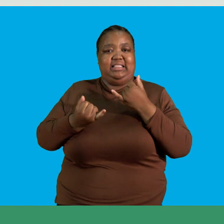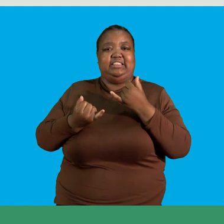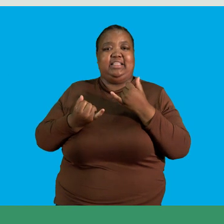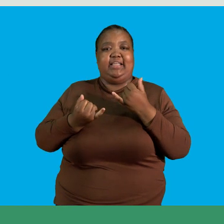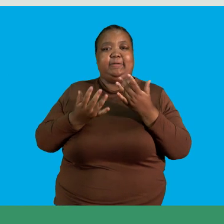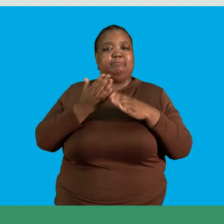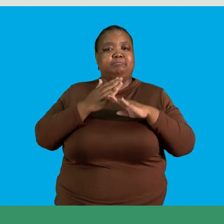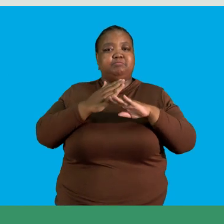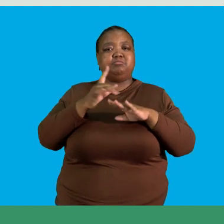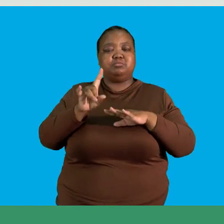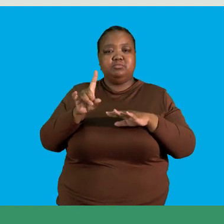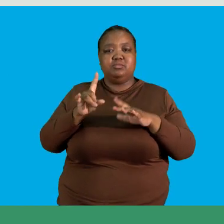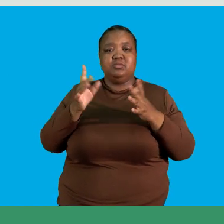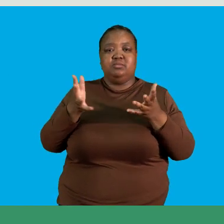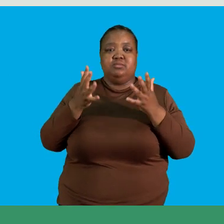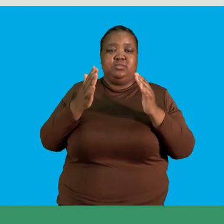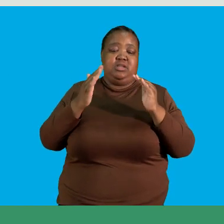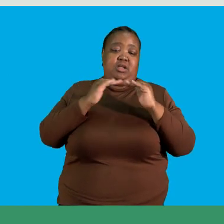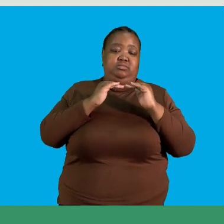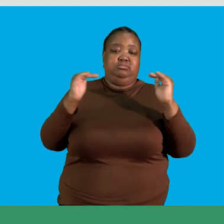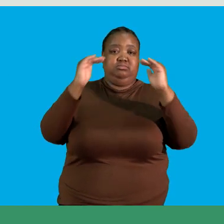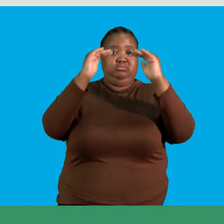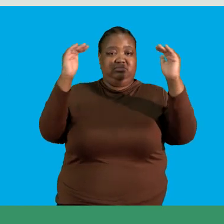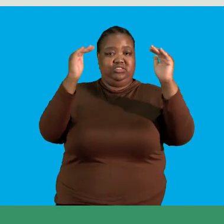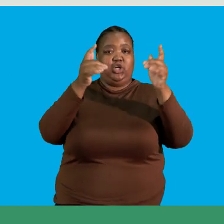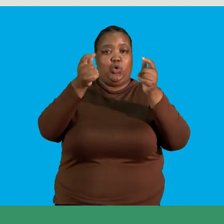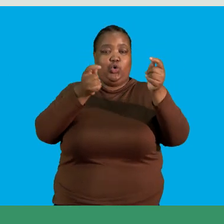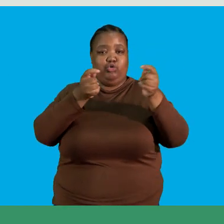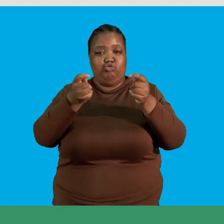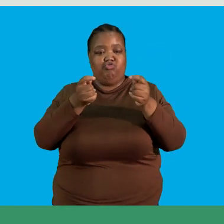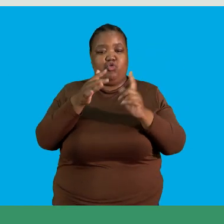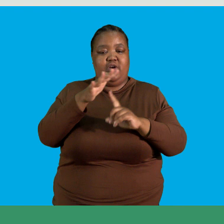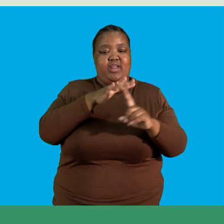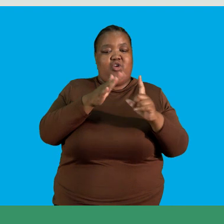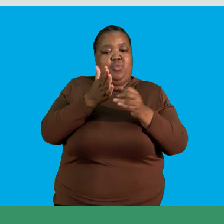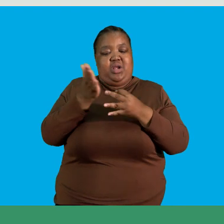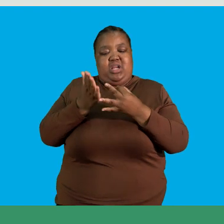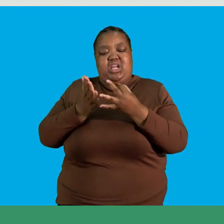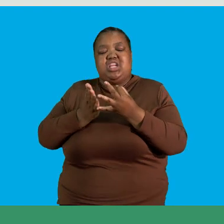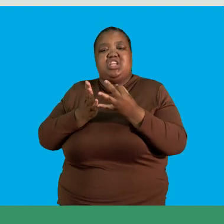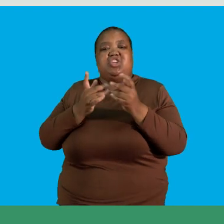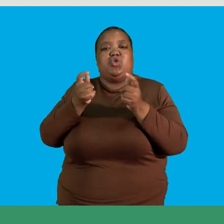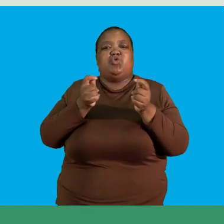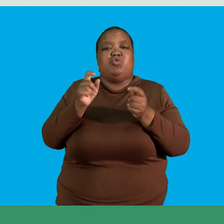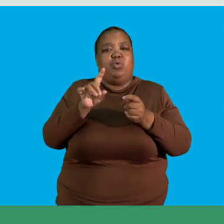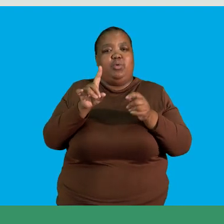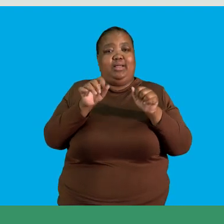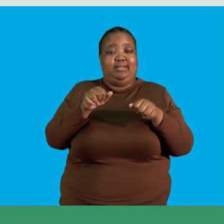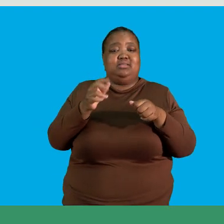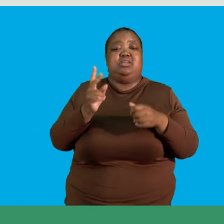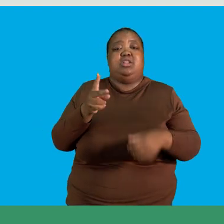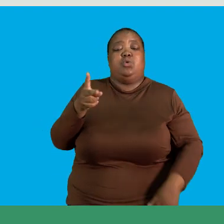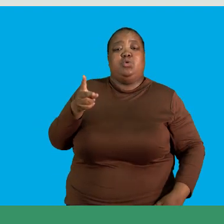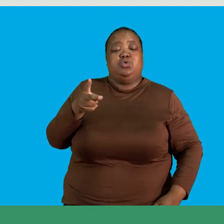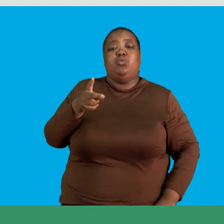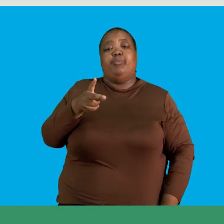error of not knowing which degree of control to use for each environment. And then also,